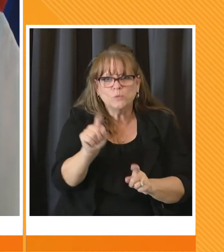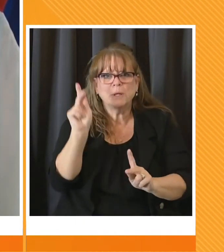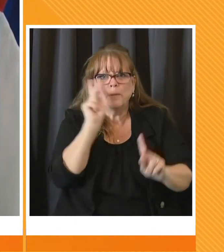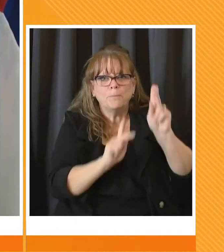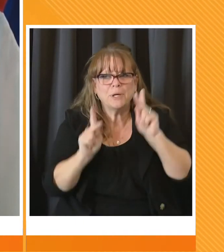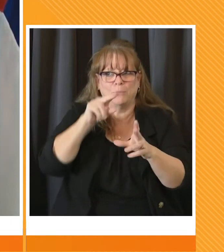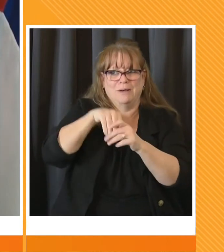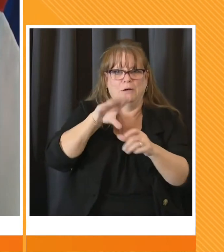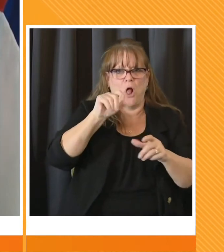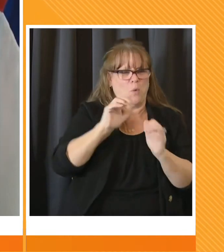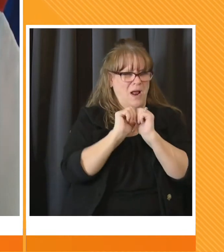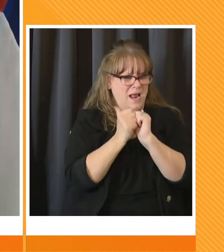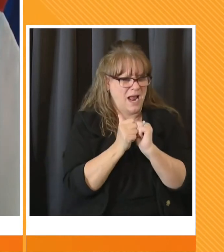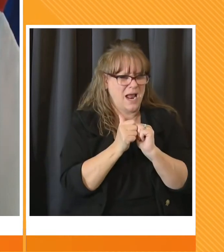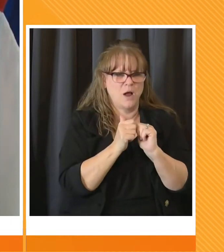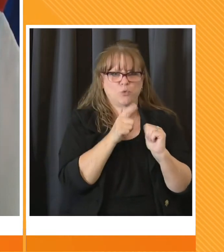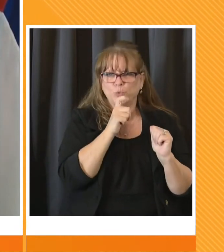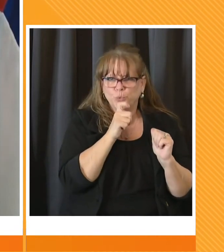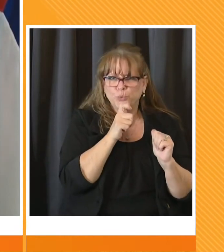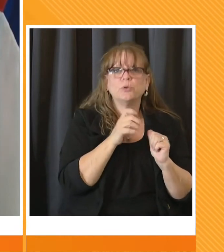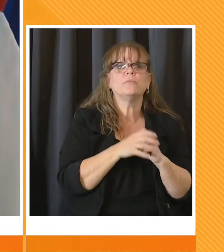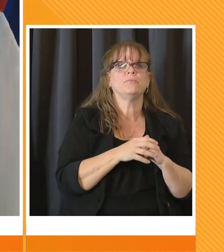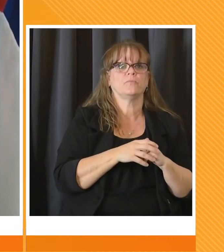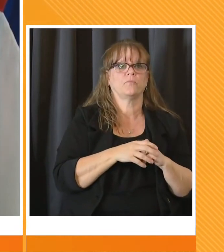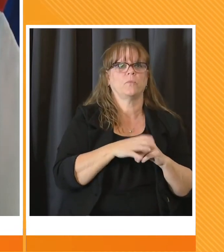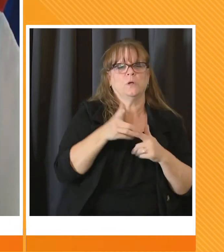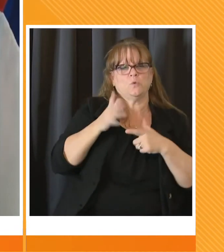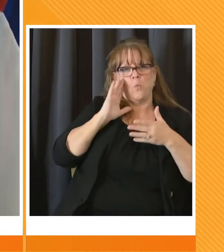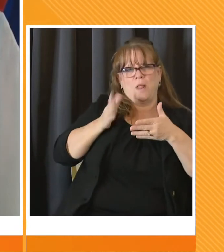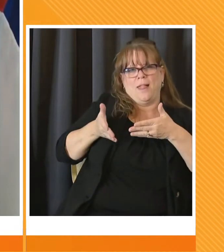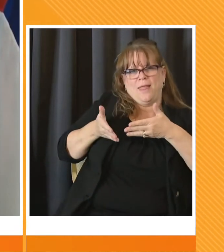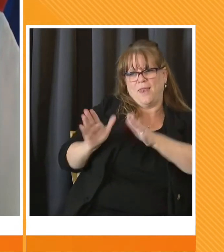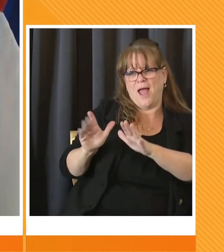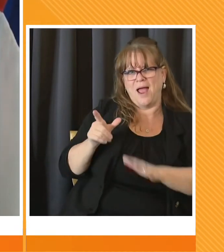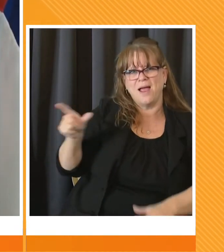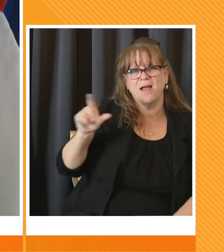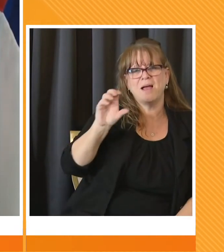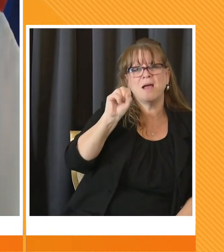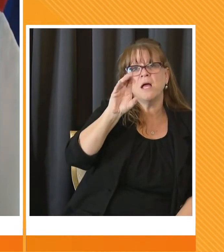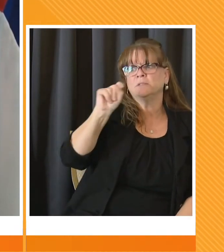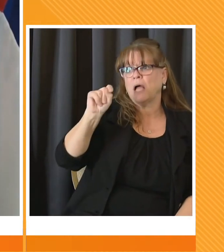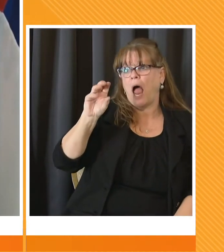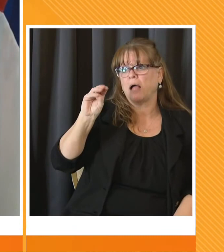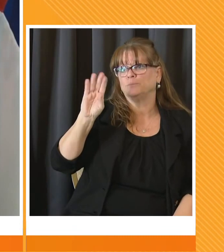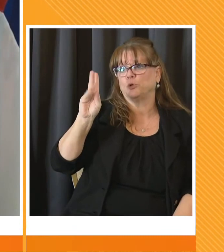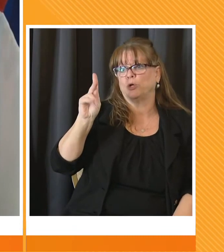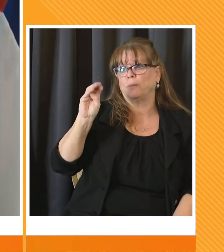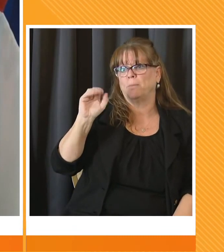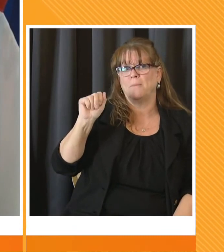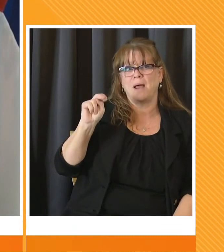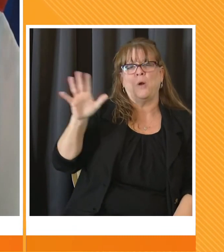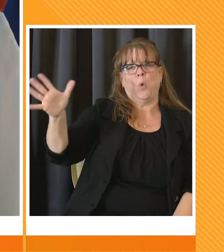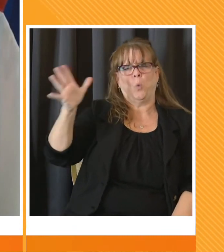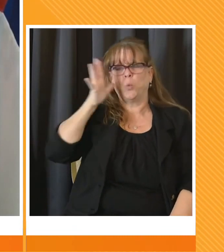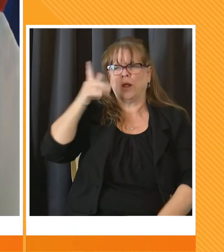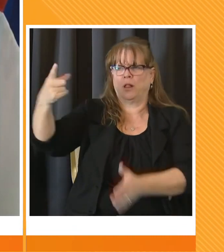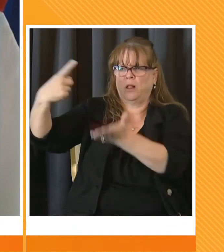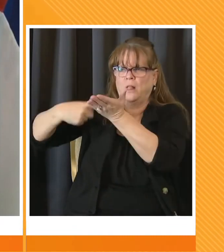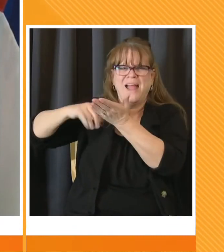Colorado is going to successfully distribute our vaccine allocations to save lives and end the pandemic.